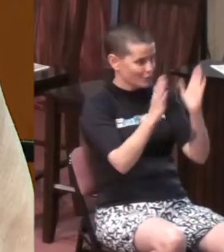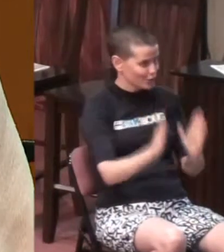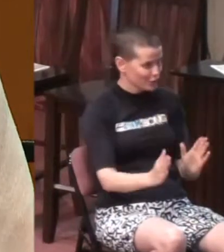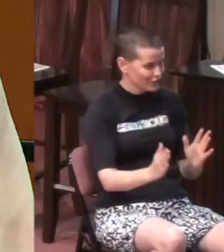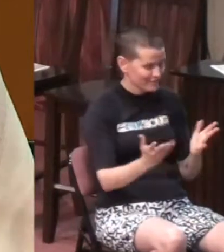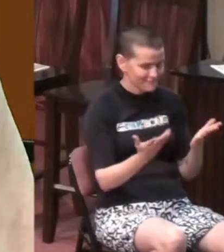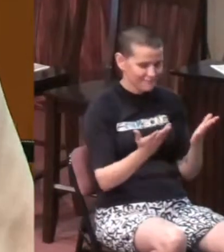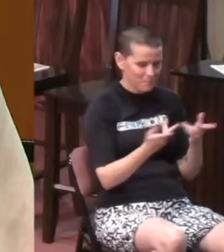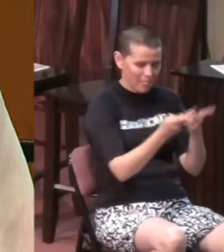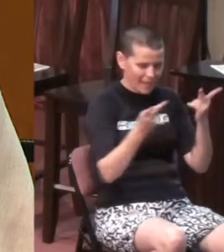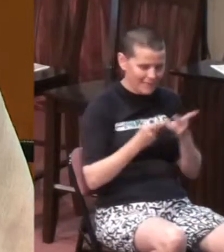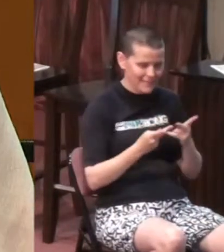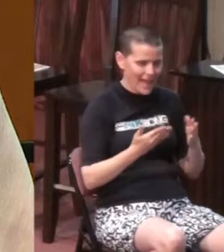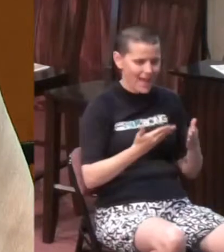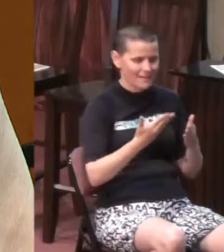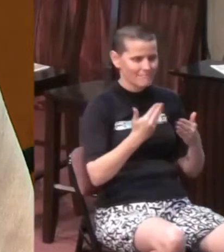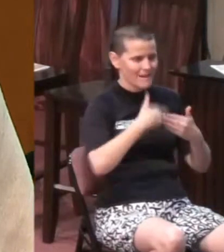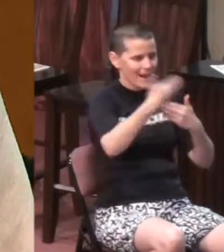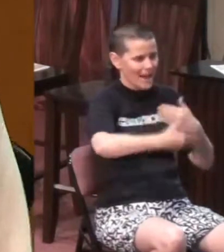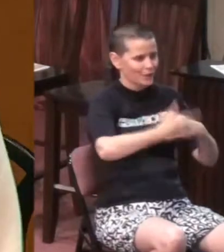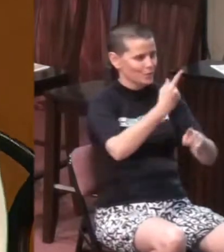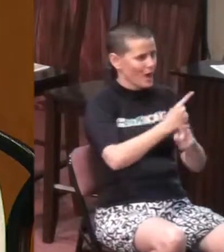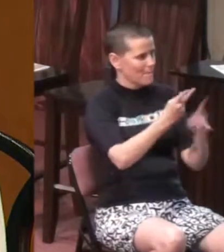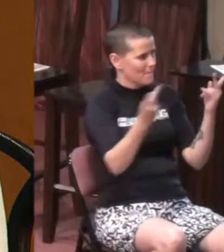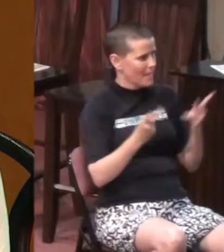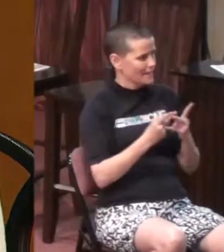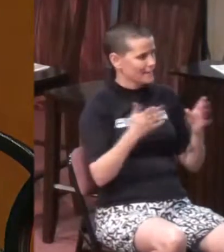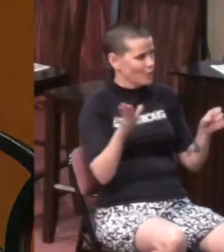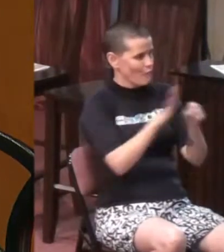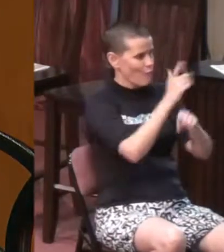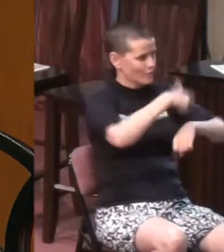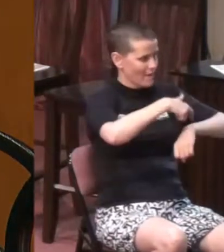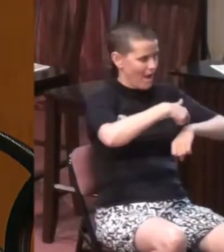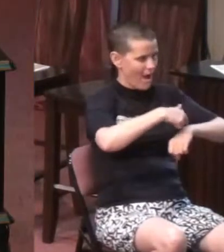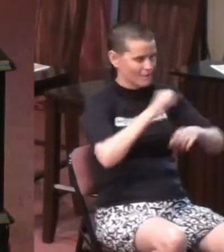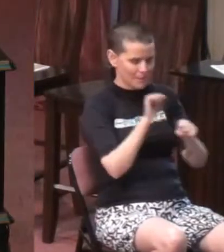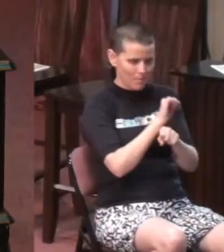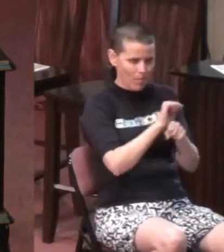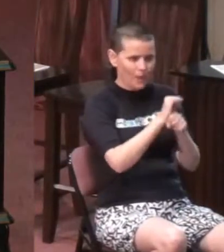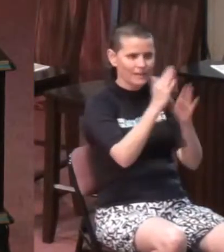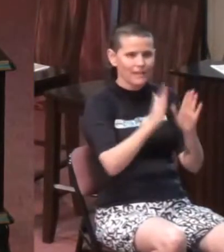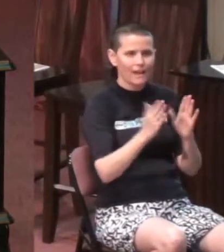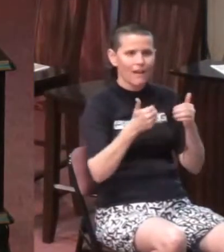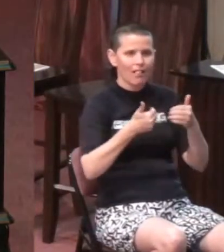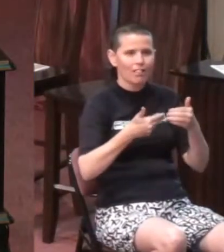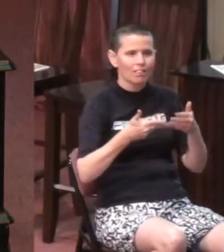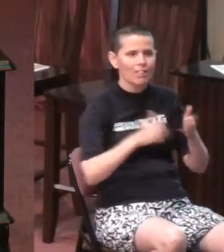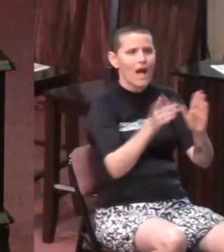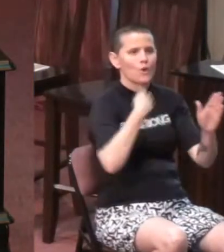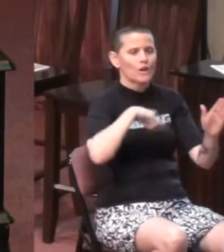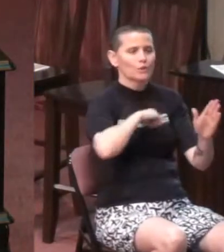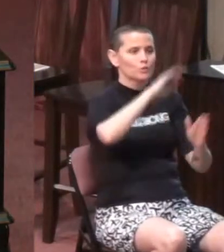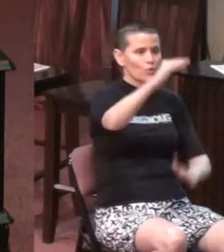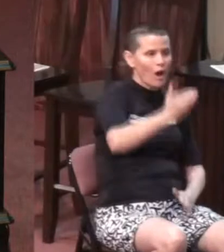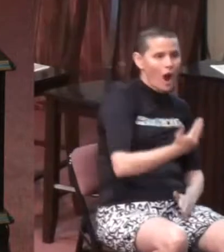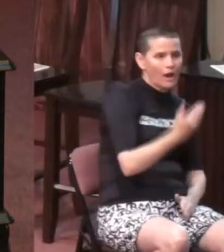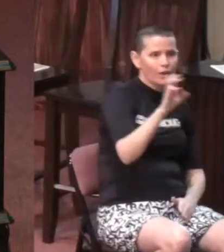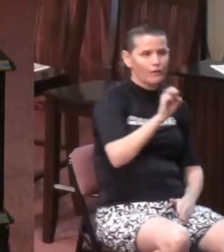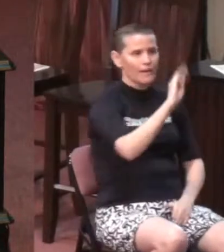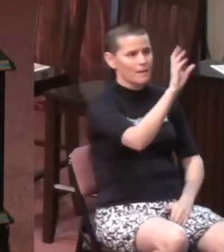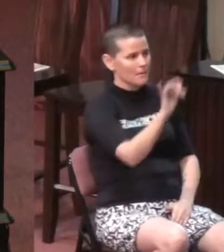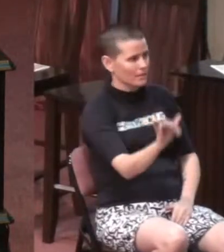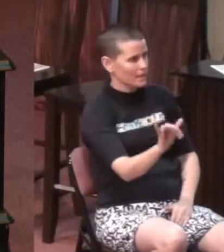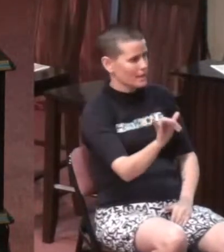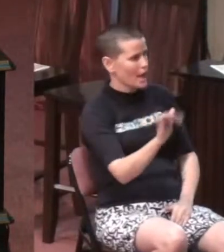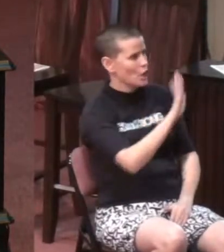right person as a full-time employee in here, which allowed us to hire Emily. And she has been a light, and she's bringing